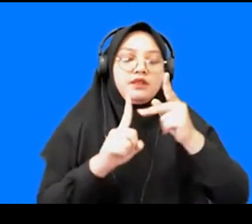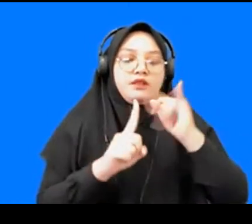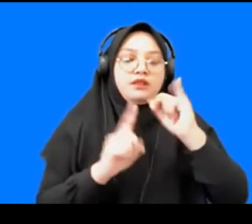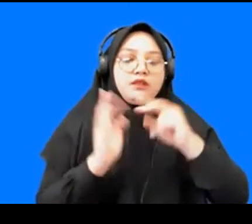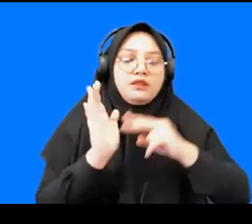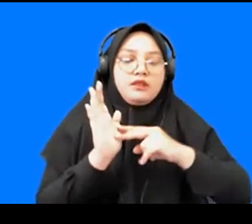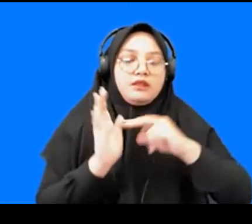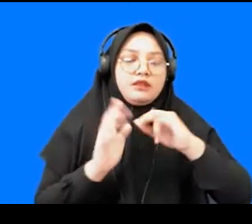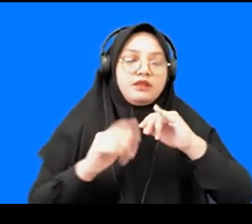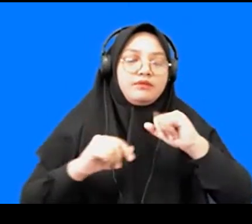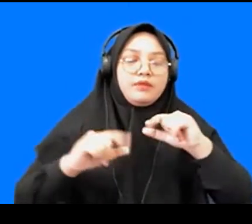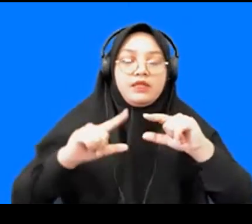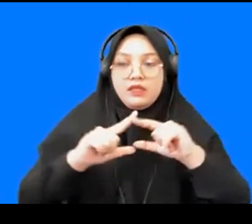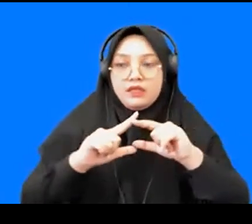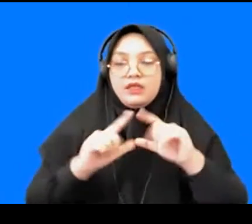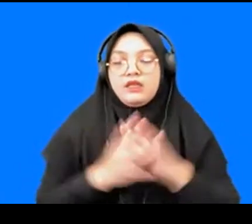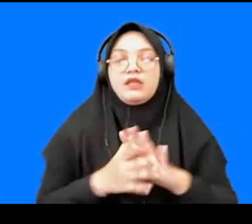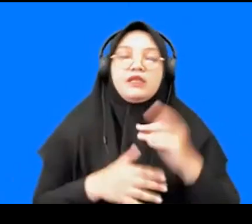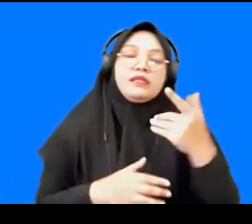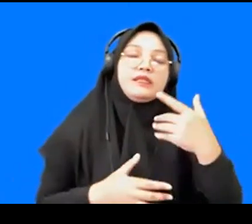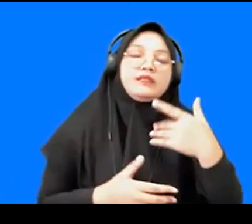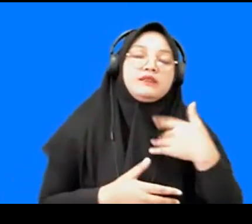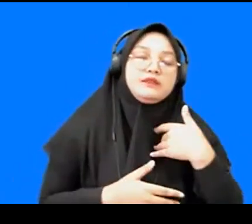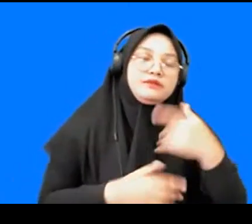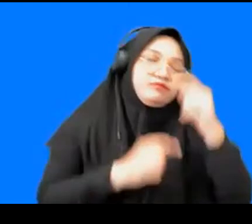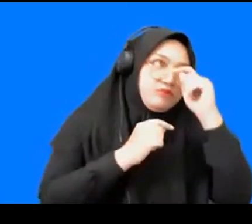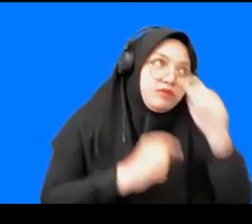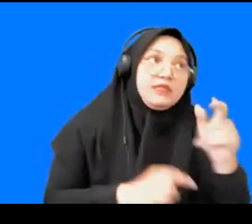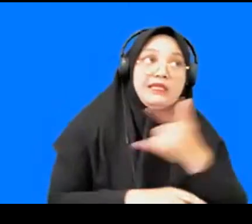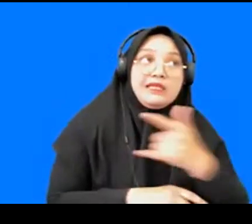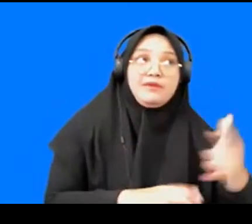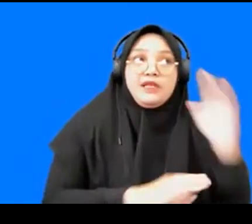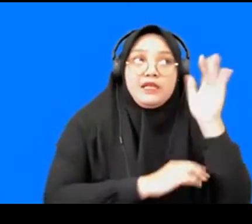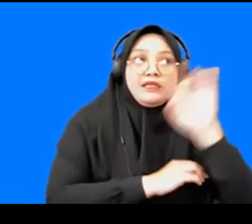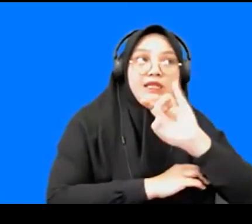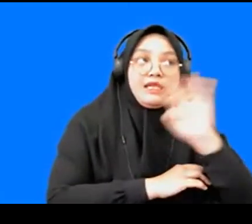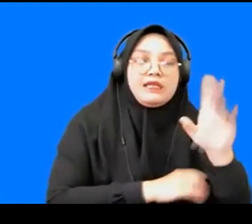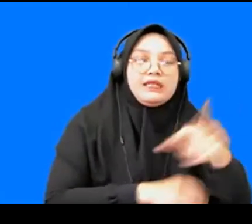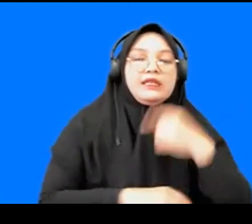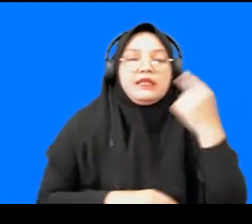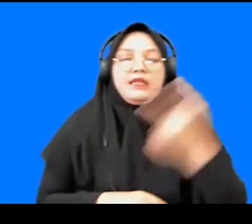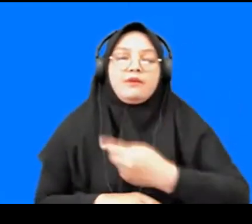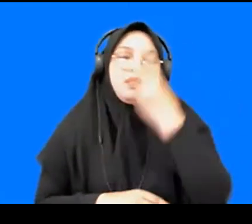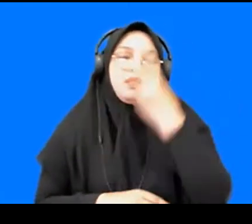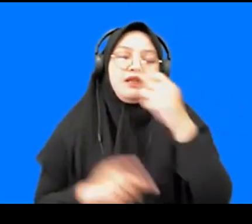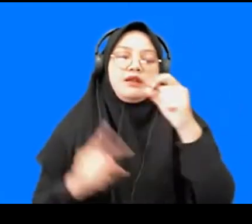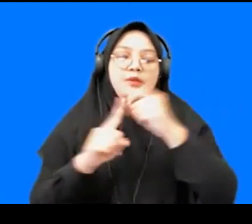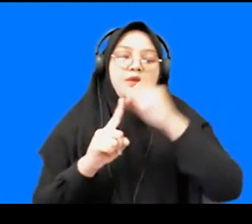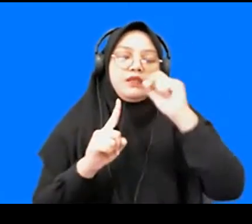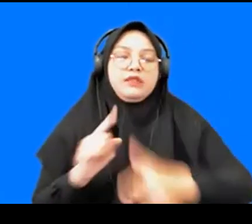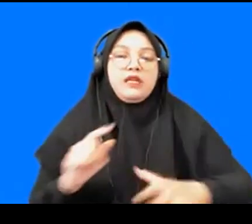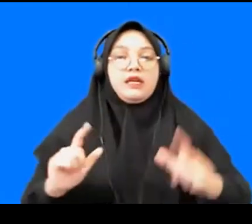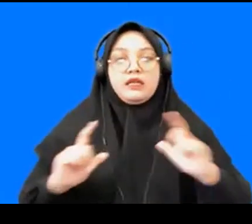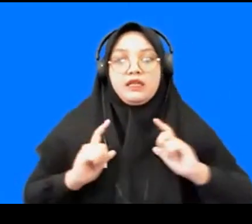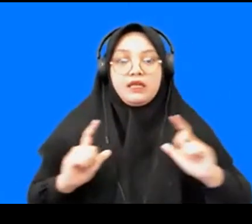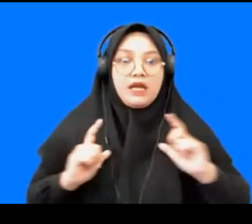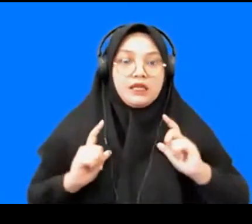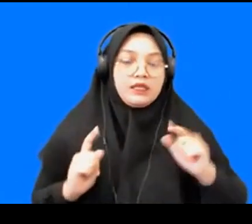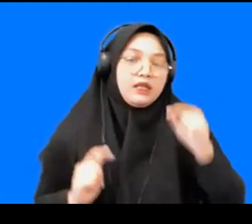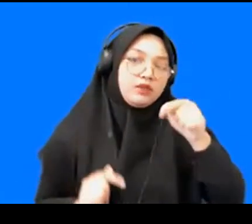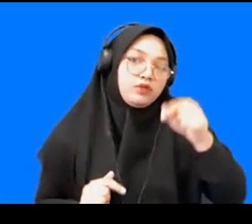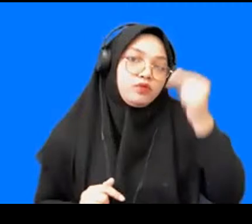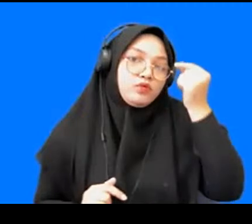we see wealth tax as a tax imposed only on net worth. So when we speak